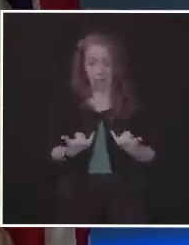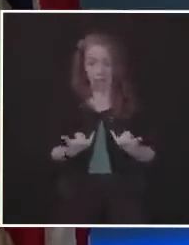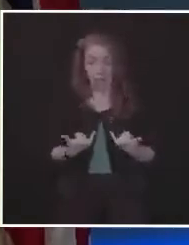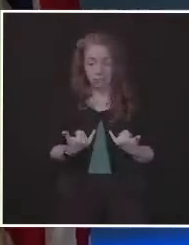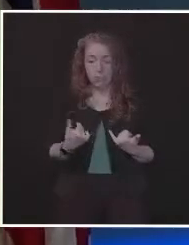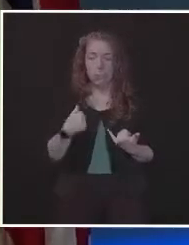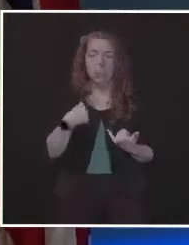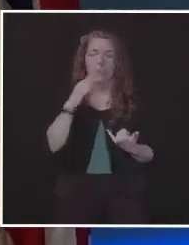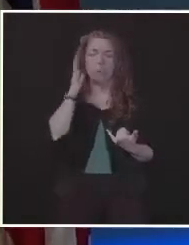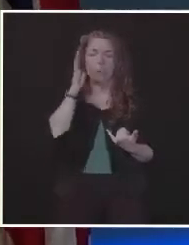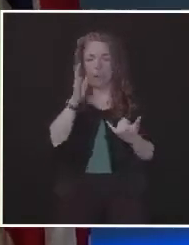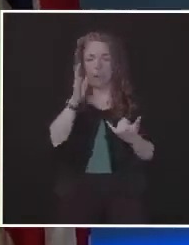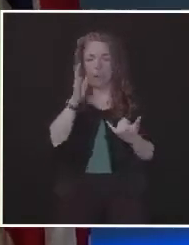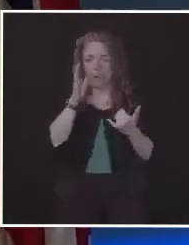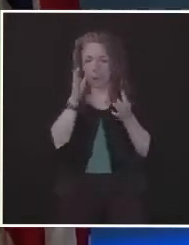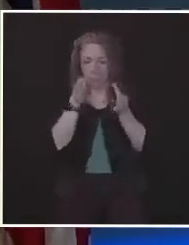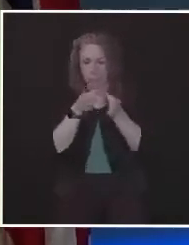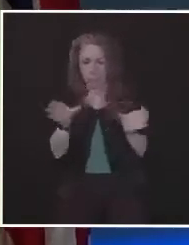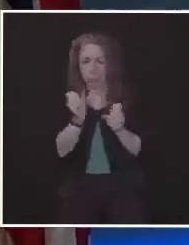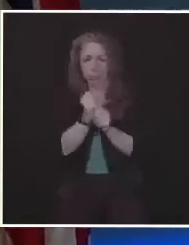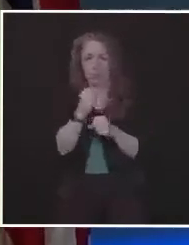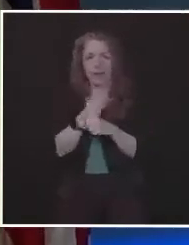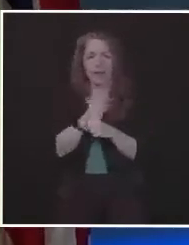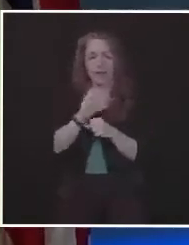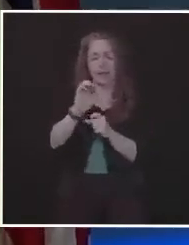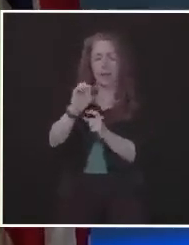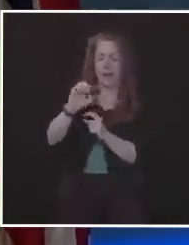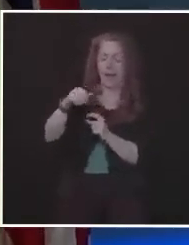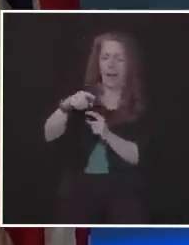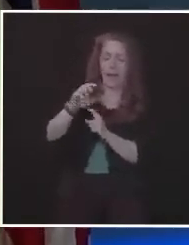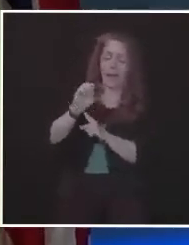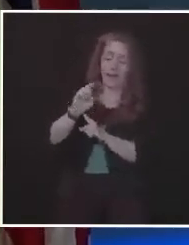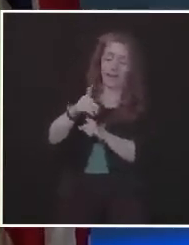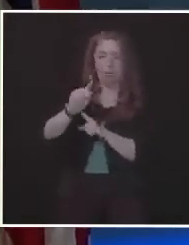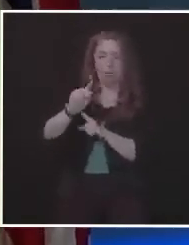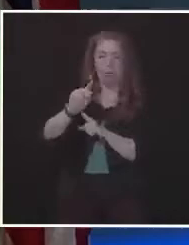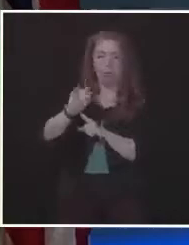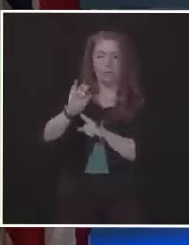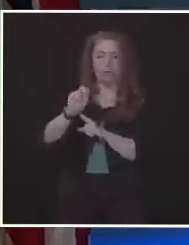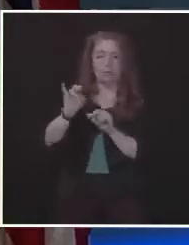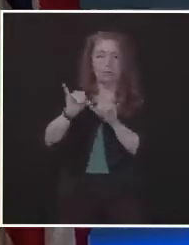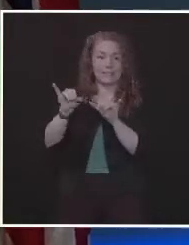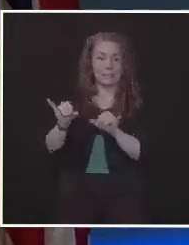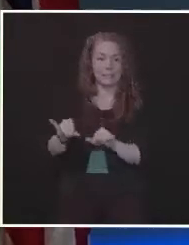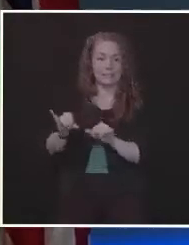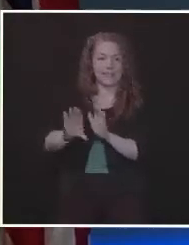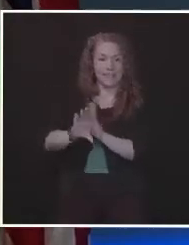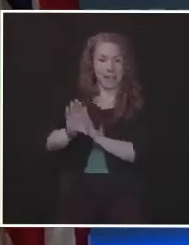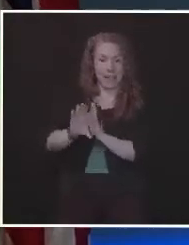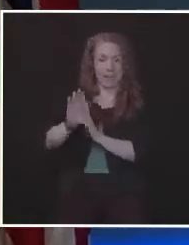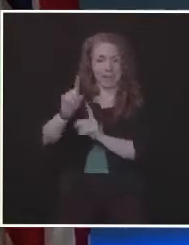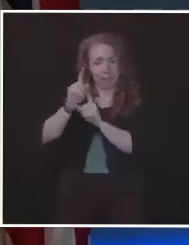create the Exploration Systems Development Mission Directorate.